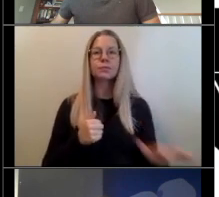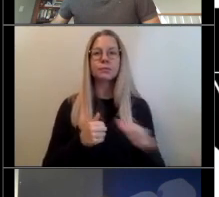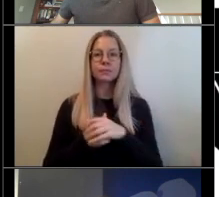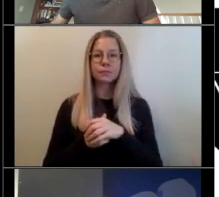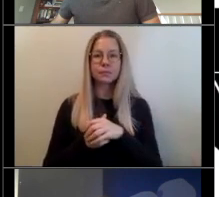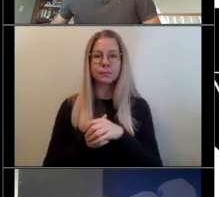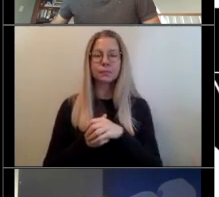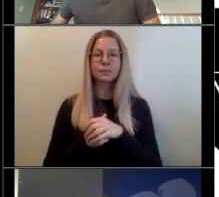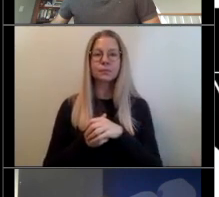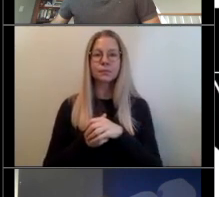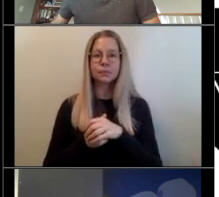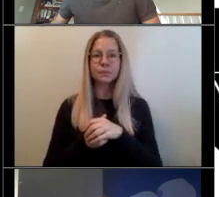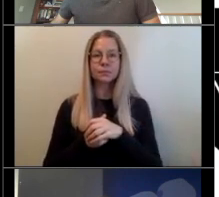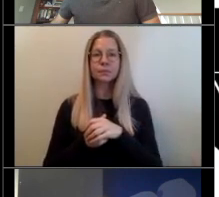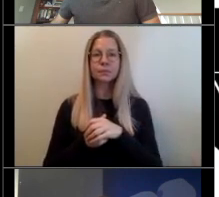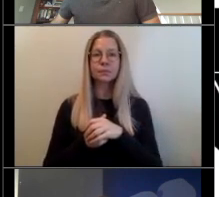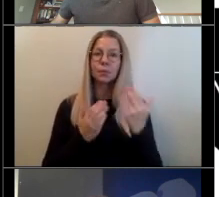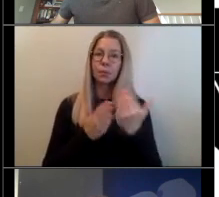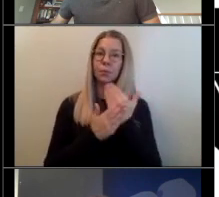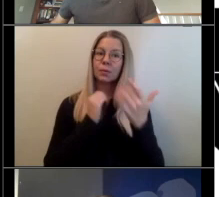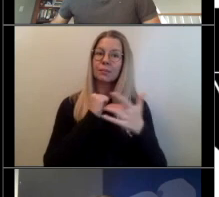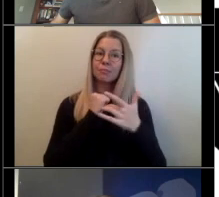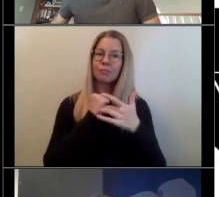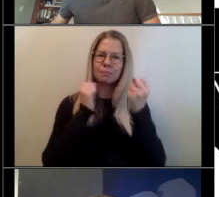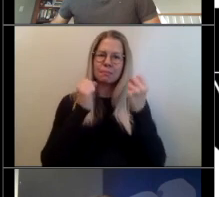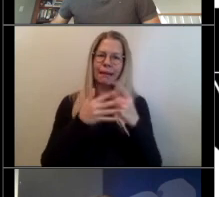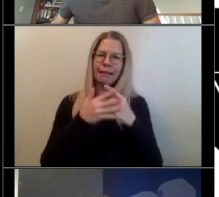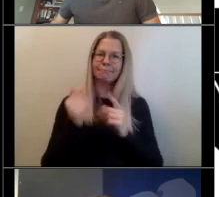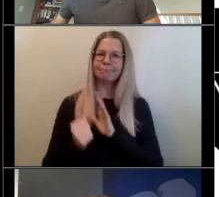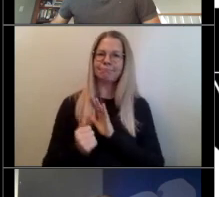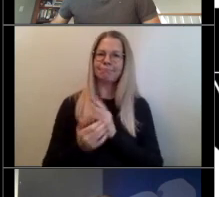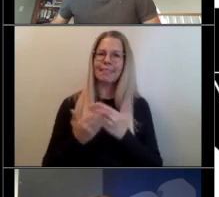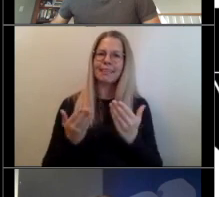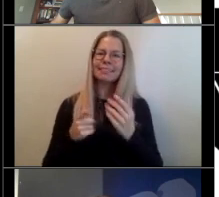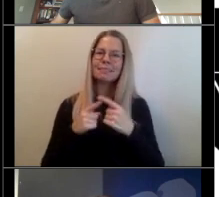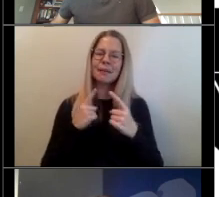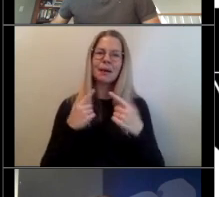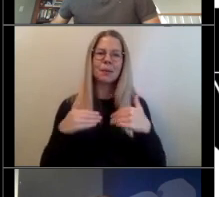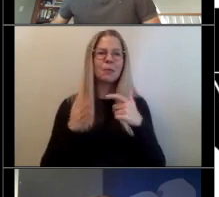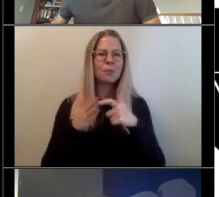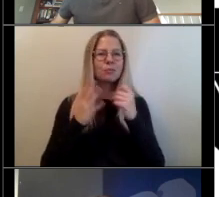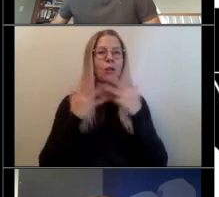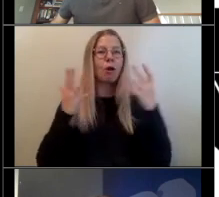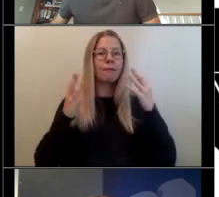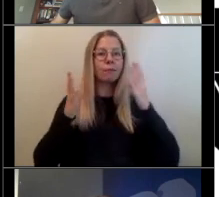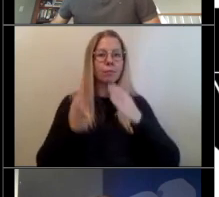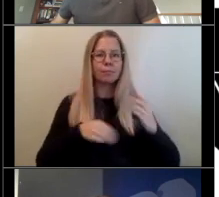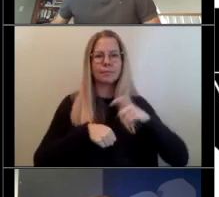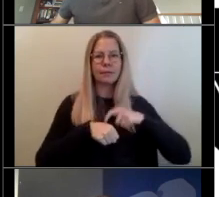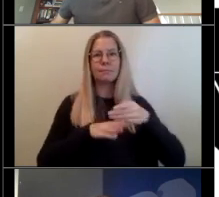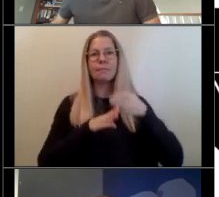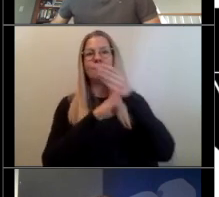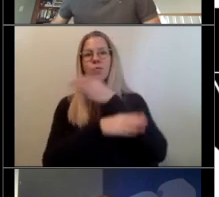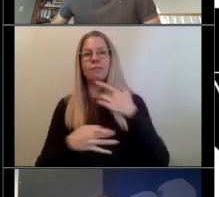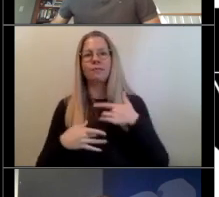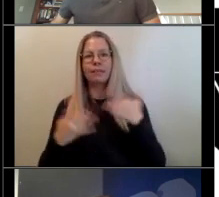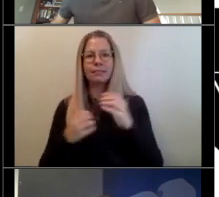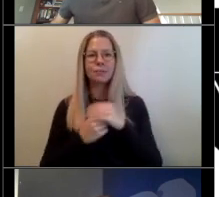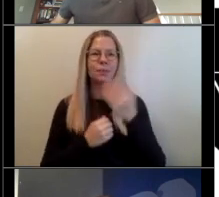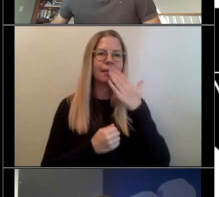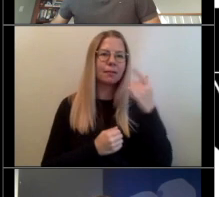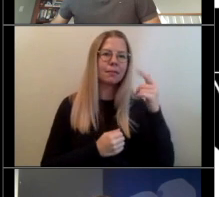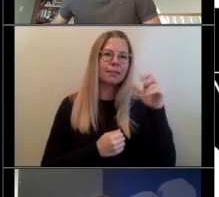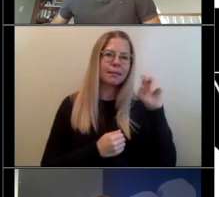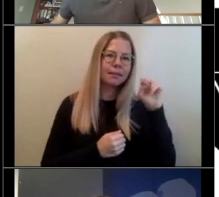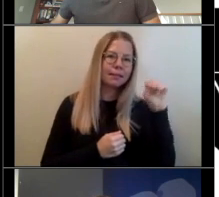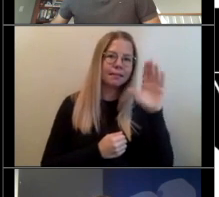technology, there's lots of wonderful things about it, but it actually takes more prep time. So thank you, Glenn and Katherine, for